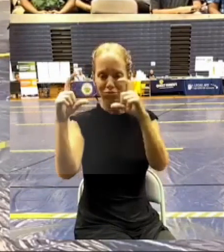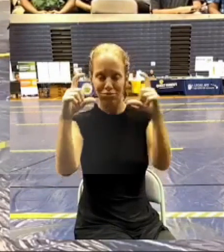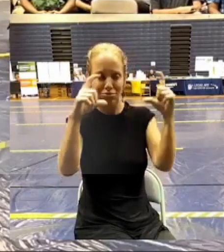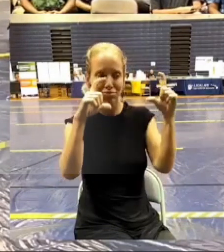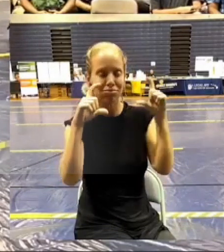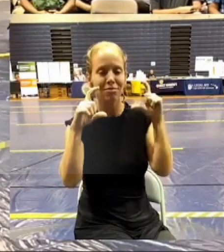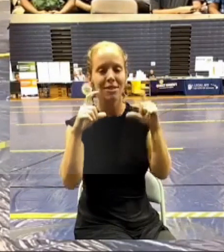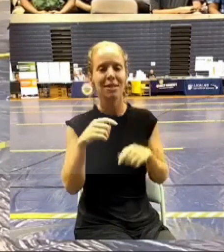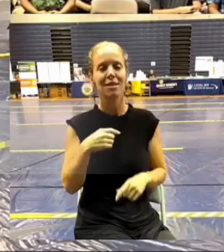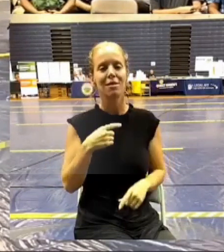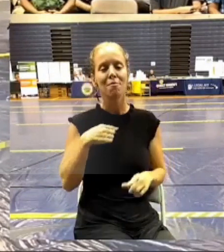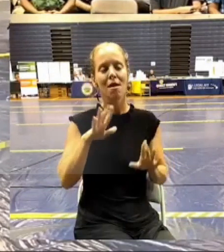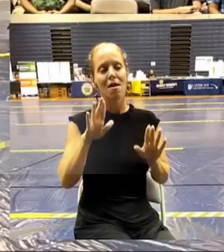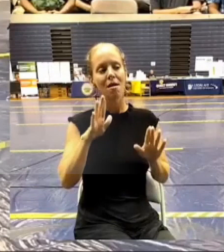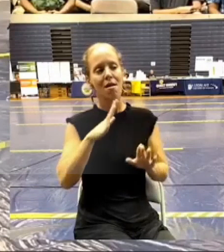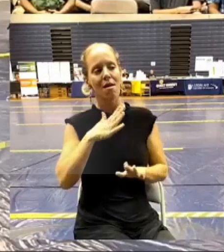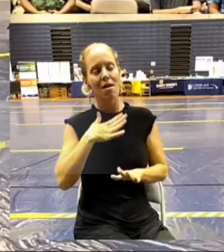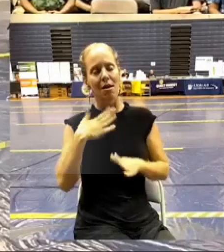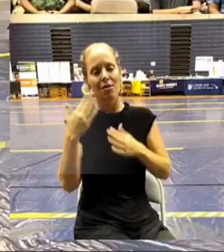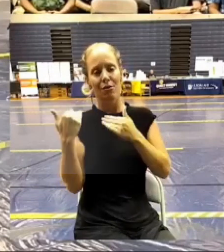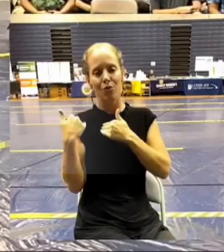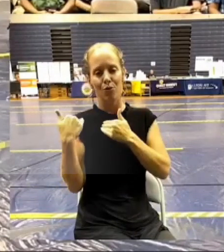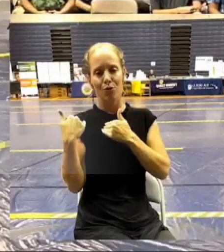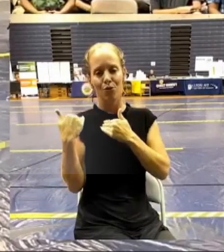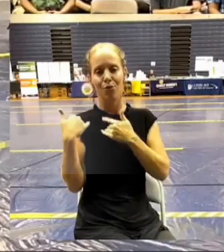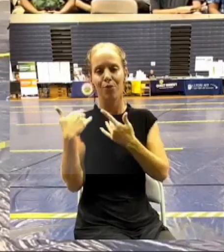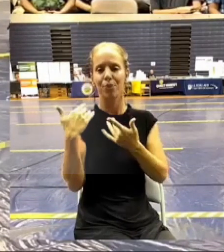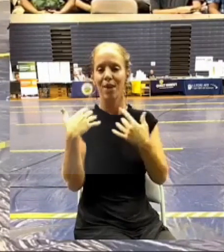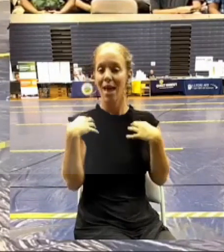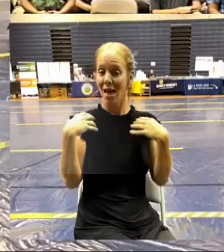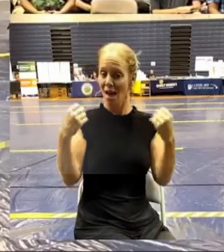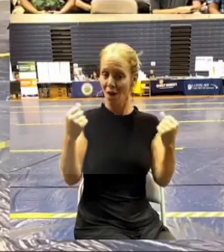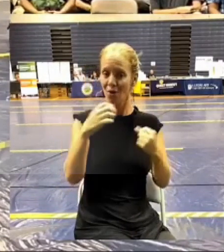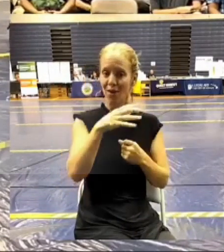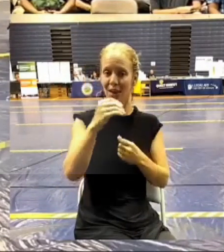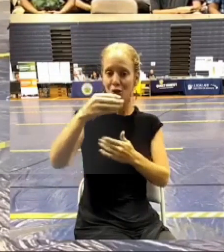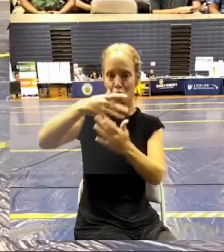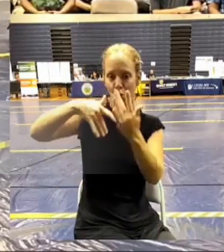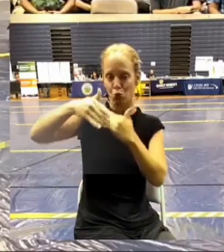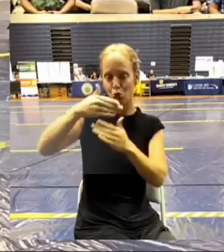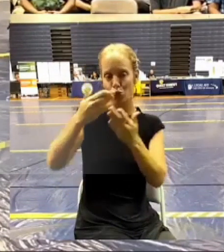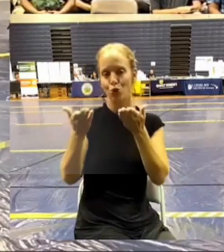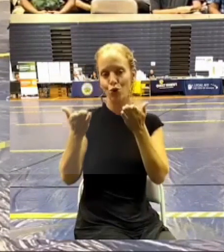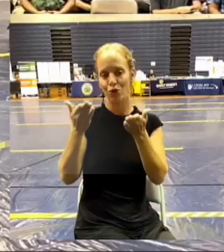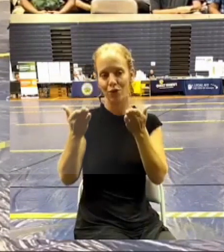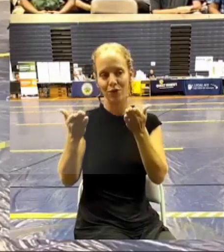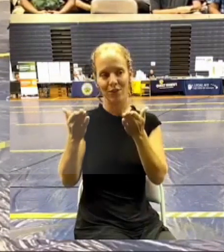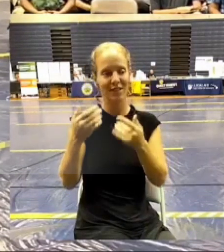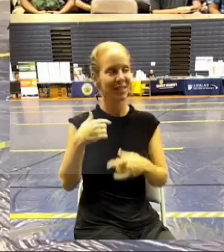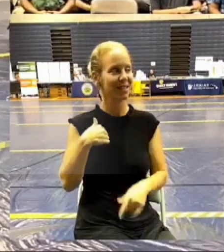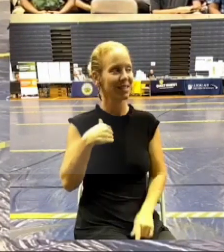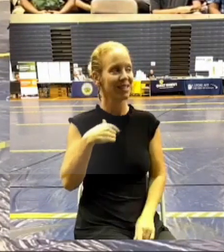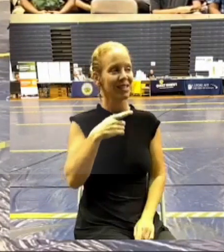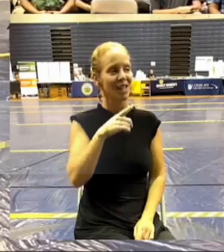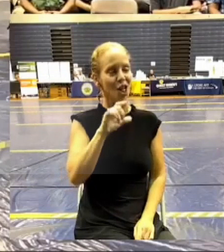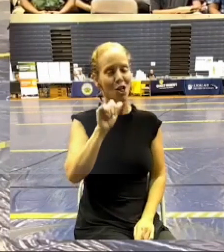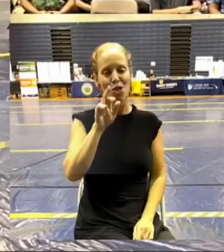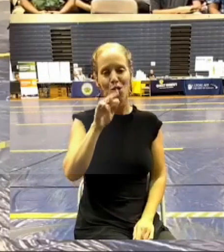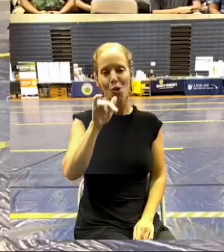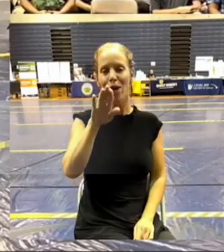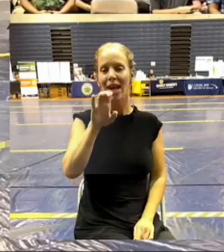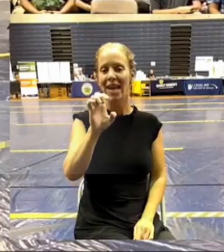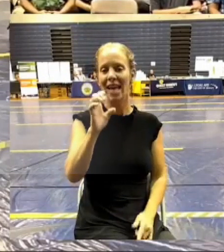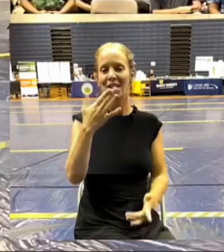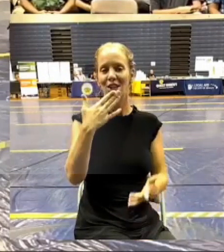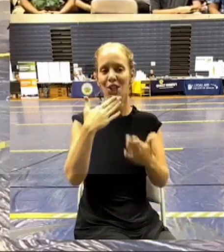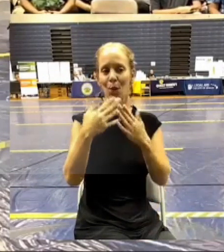My focus is health and social services. Lori, get brownie points because